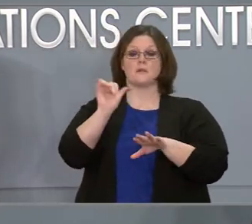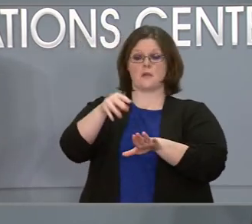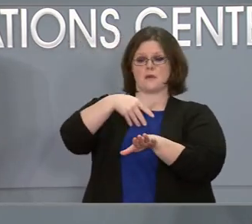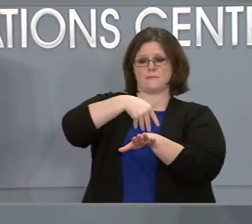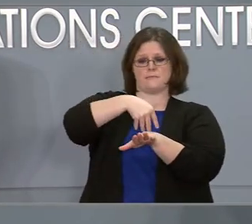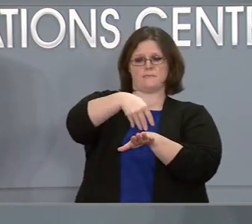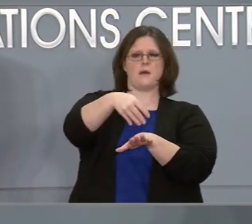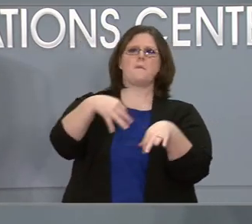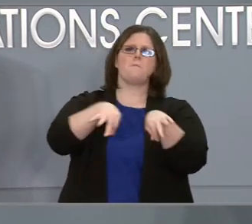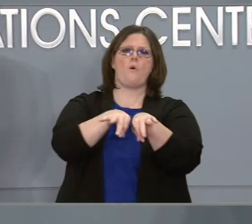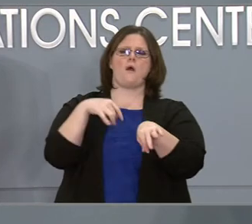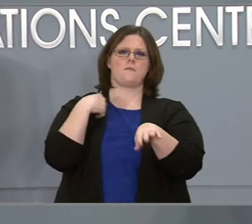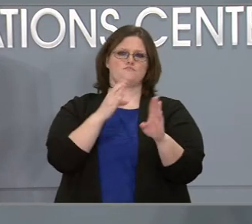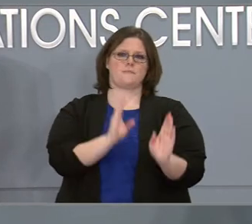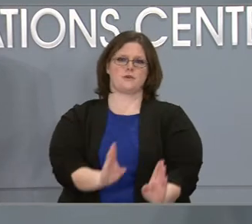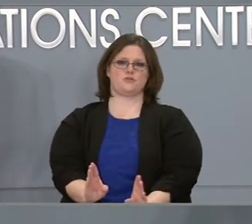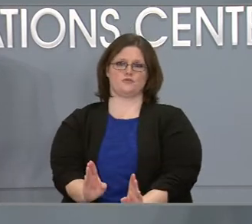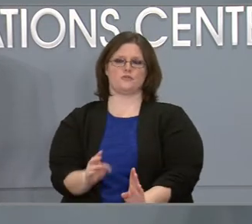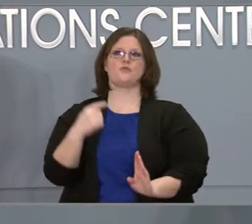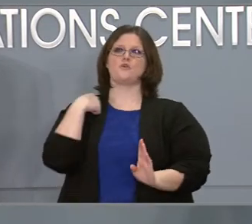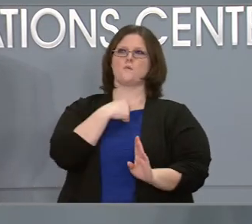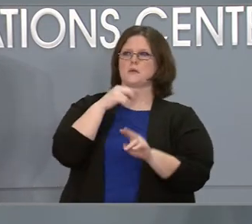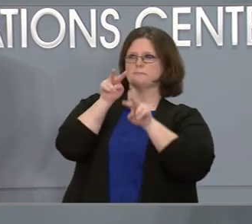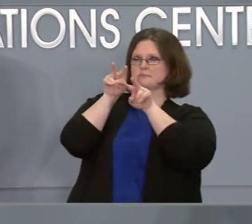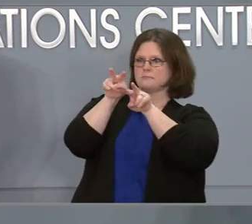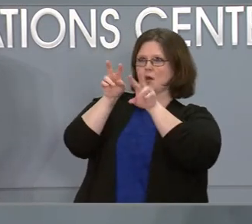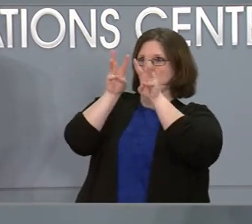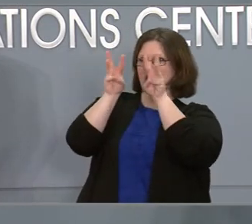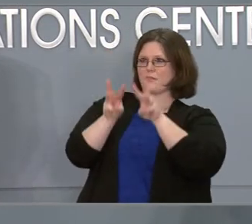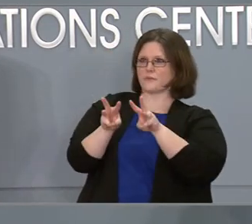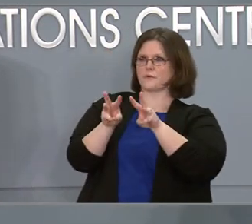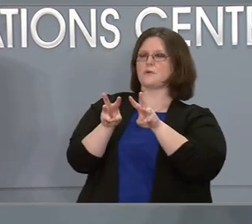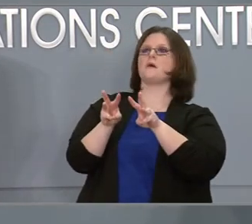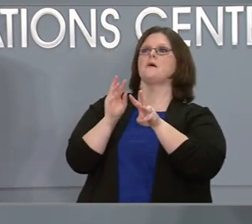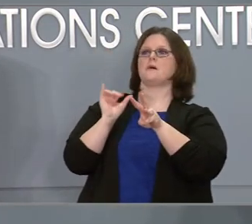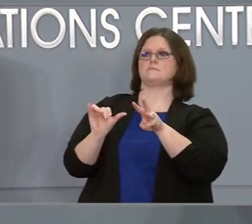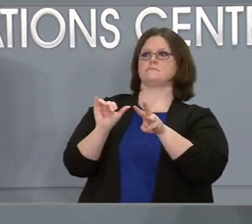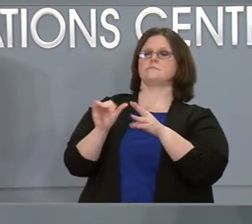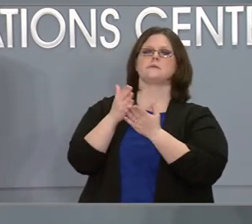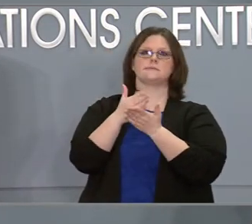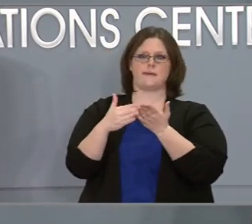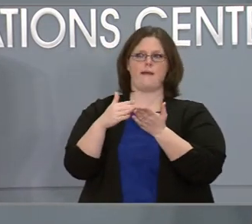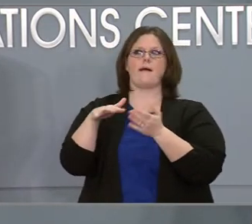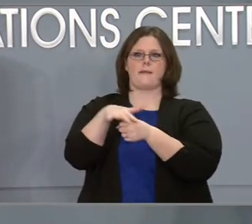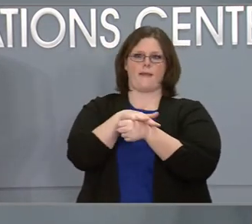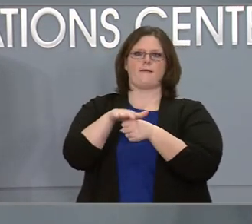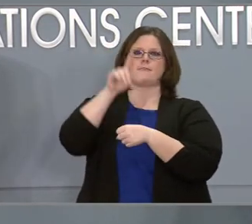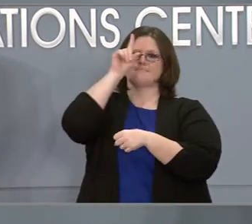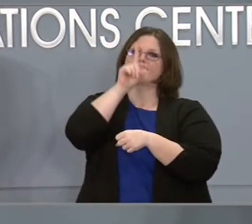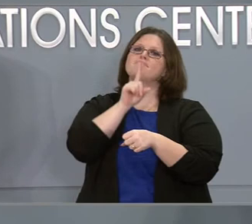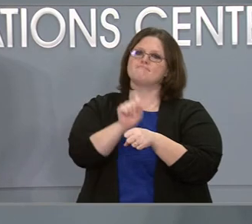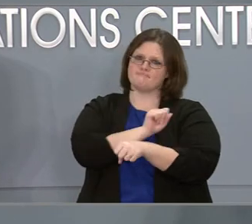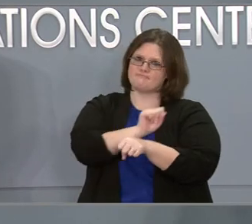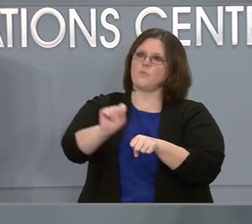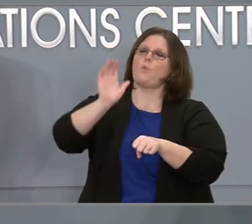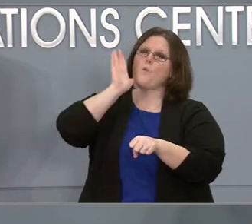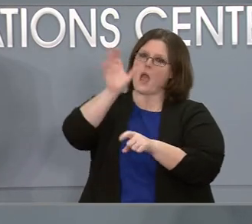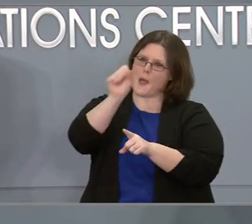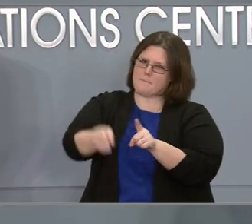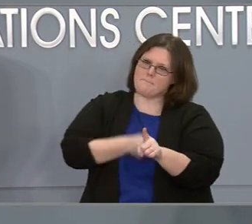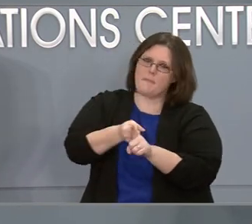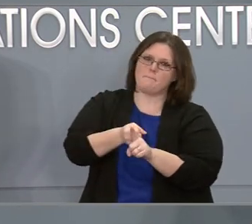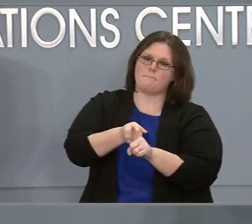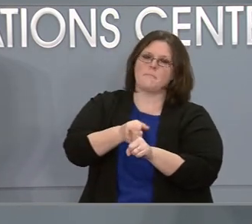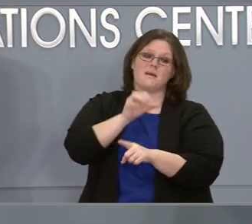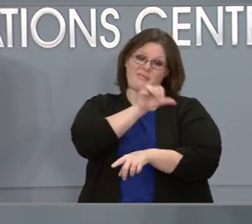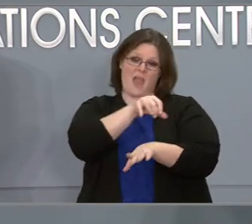we're prepared. We're looking at the weather forecast, and, you know, some of our areas, it will be very beneficial. And as you know, it is a